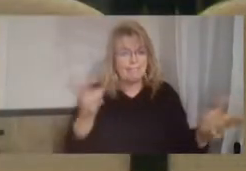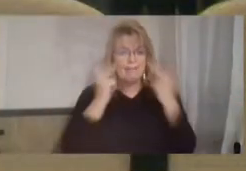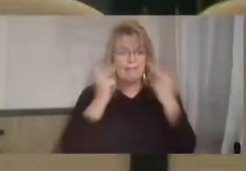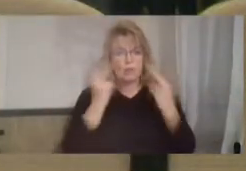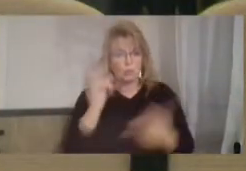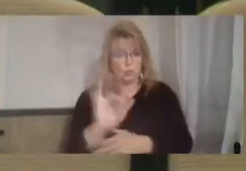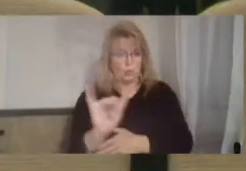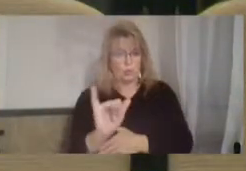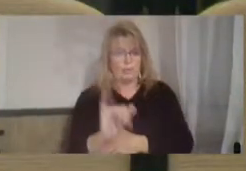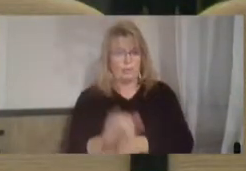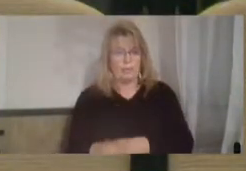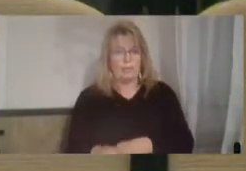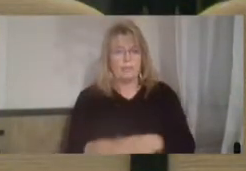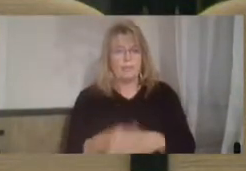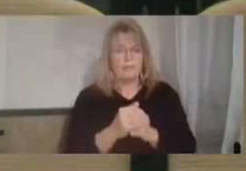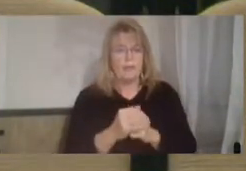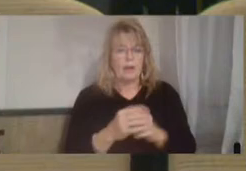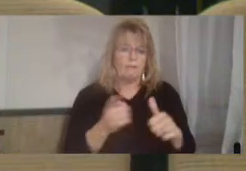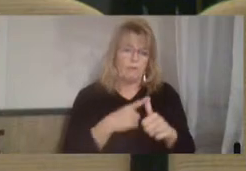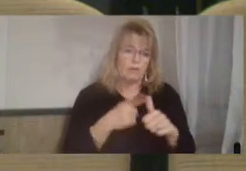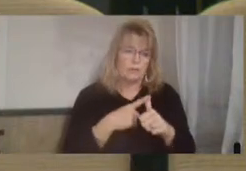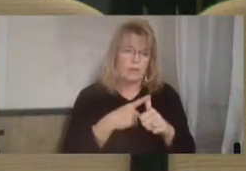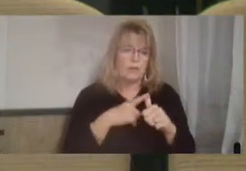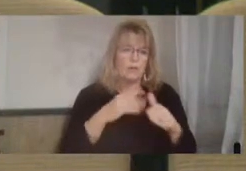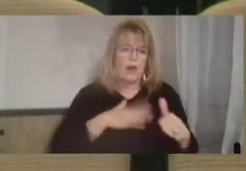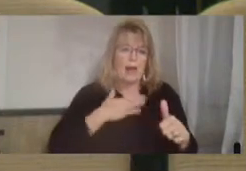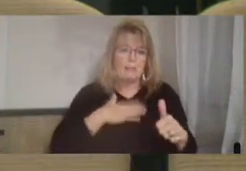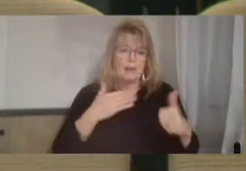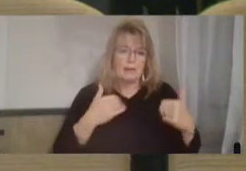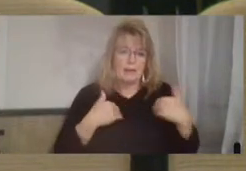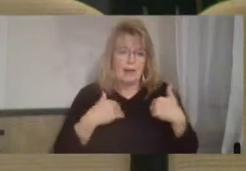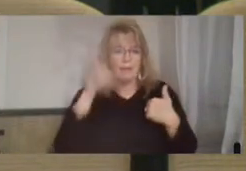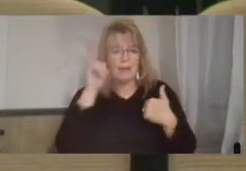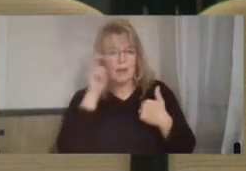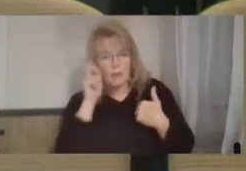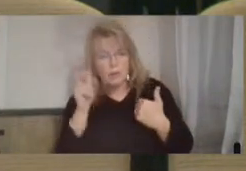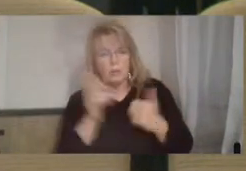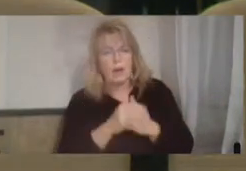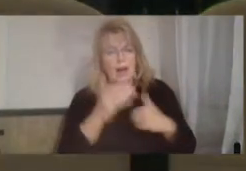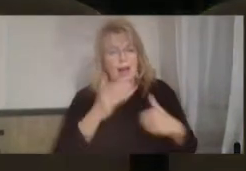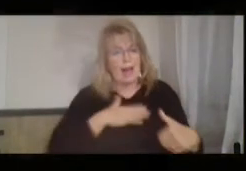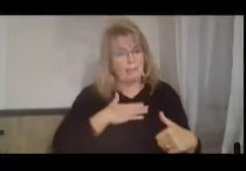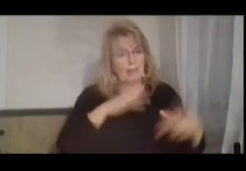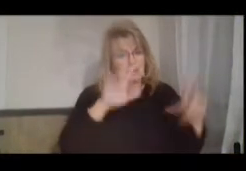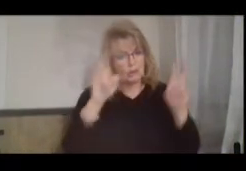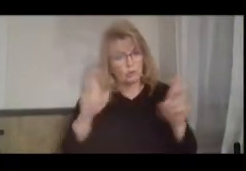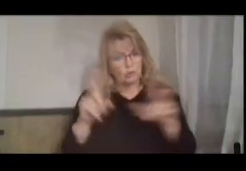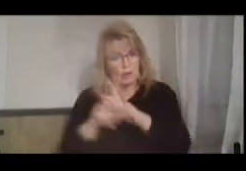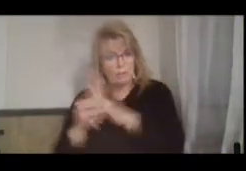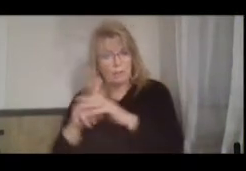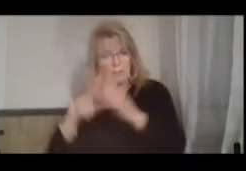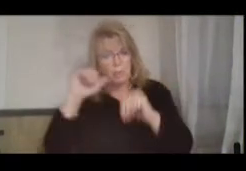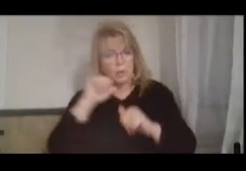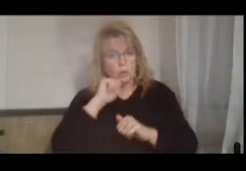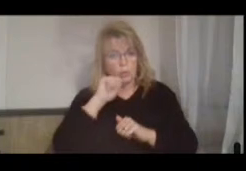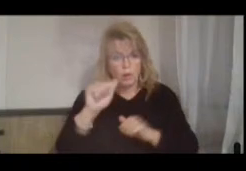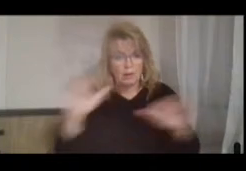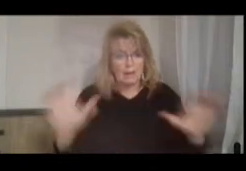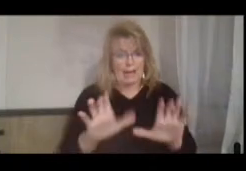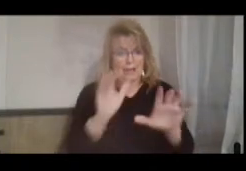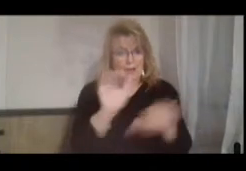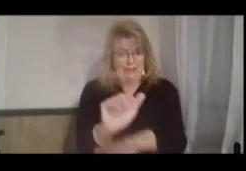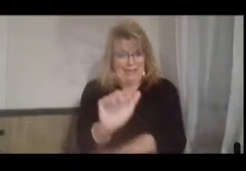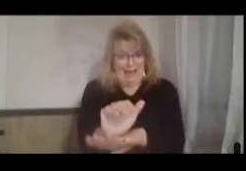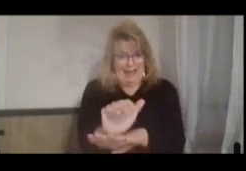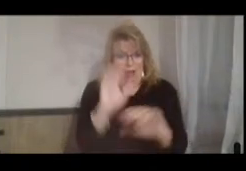in 3 minutes. And first of all, we're happy to have a hearing. We're happy these issues have come about. I hope you will not take action tonight. I hope that